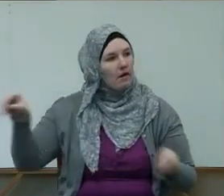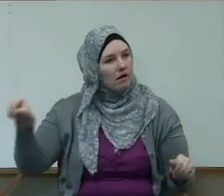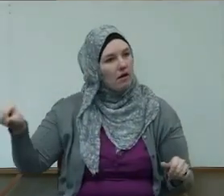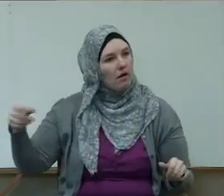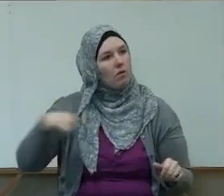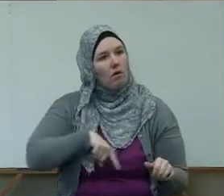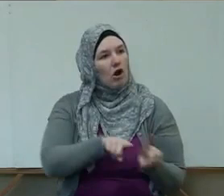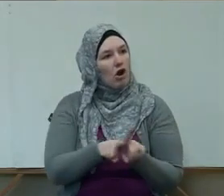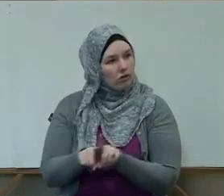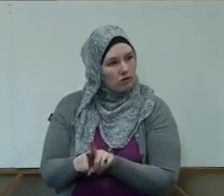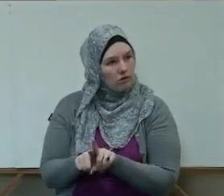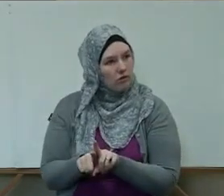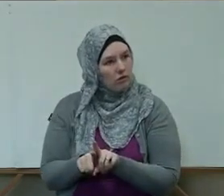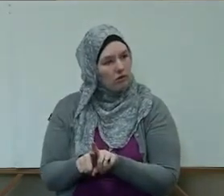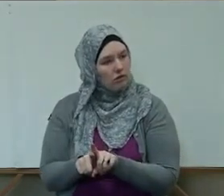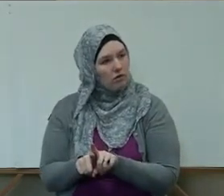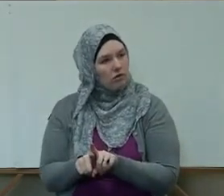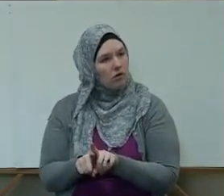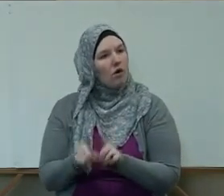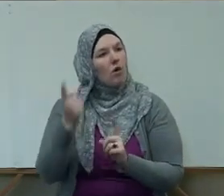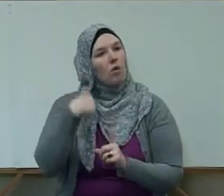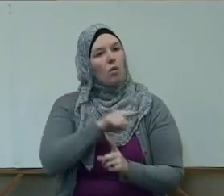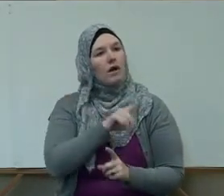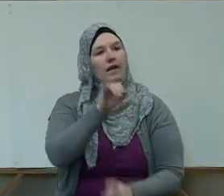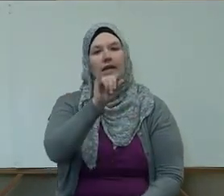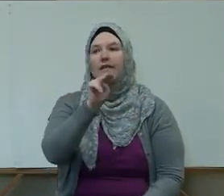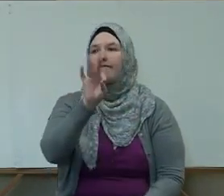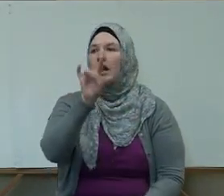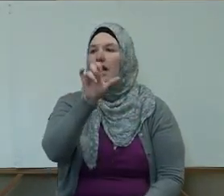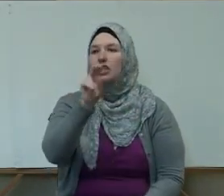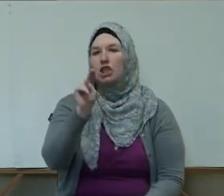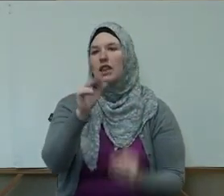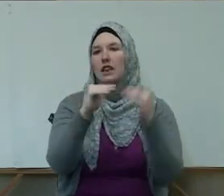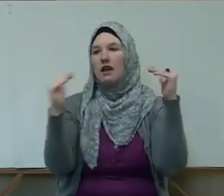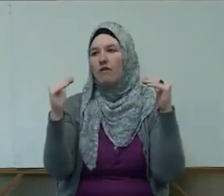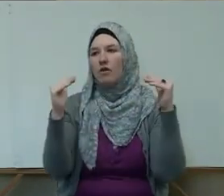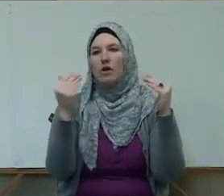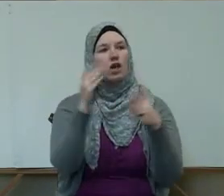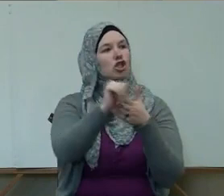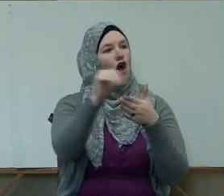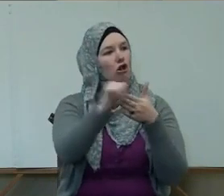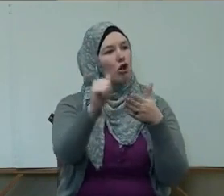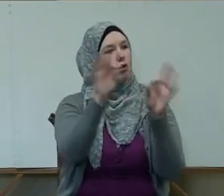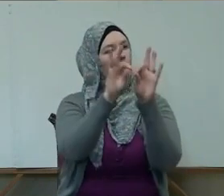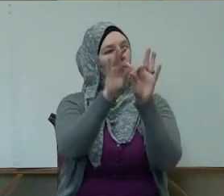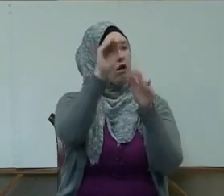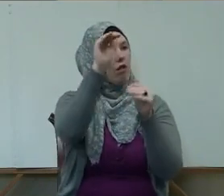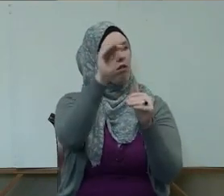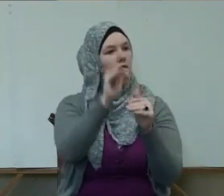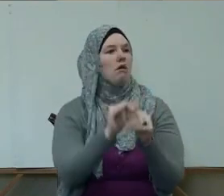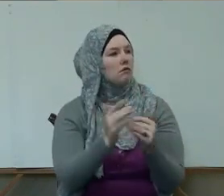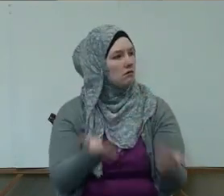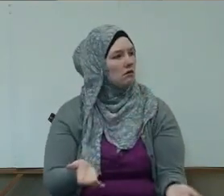are also maintaining the inflation level of our dollar, both domestically and internationally. And that's